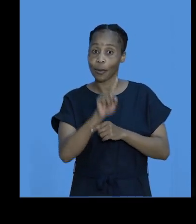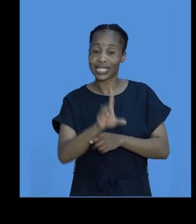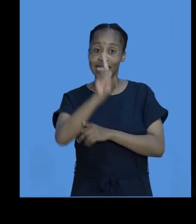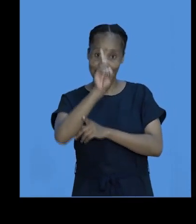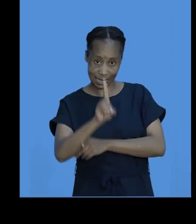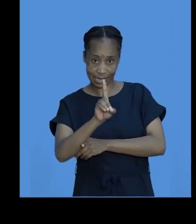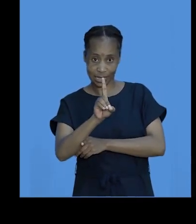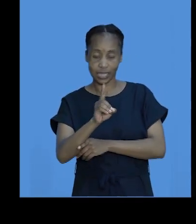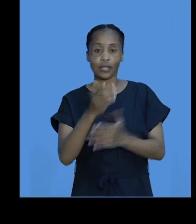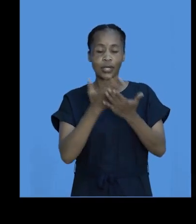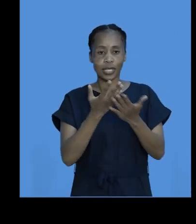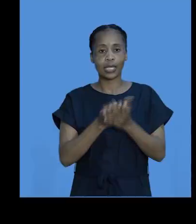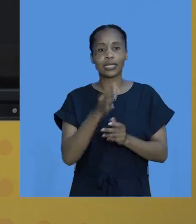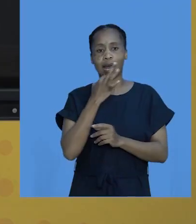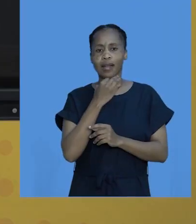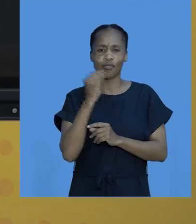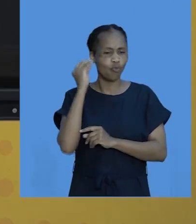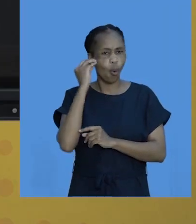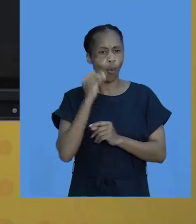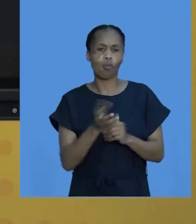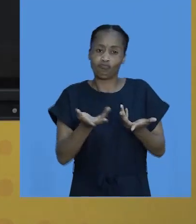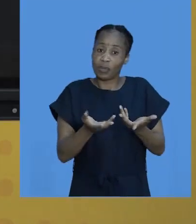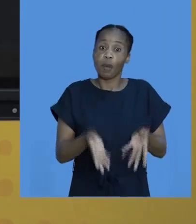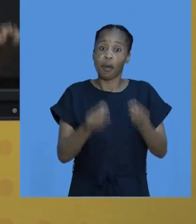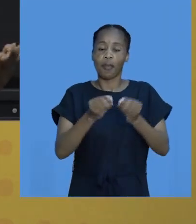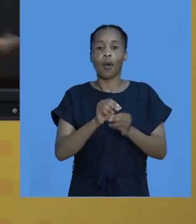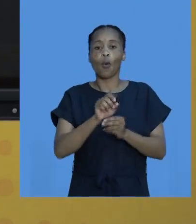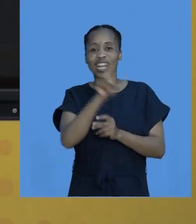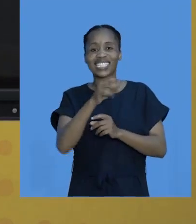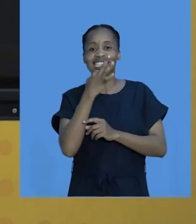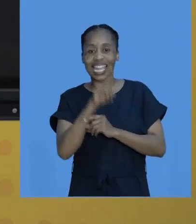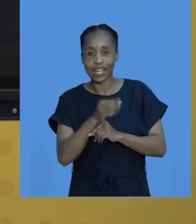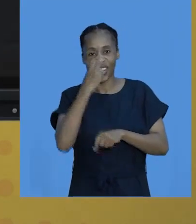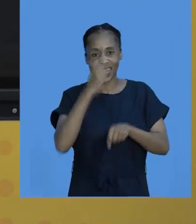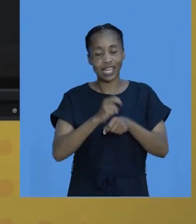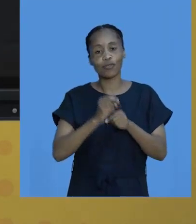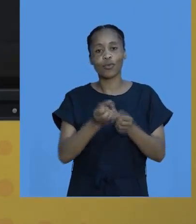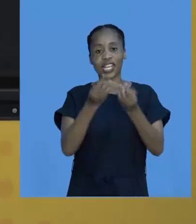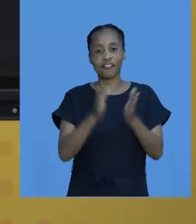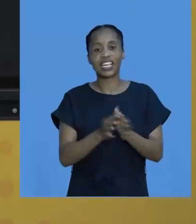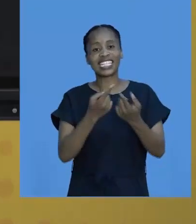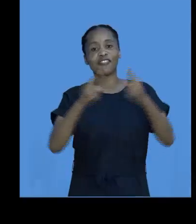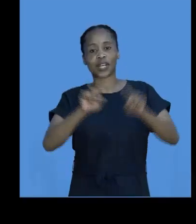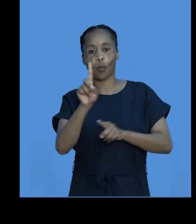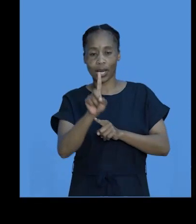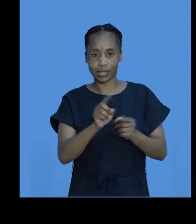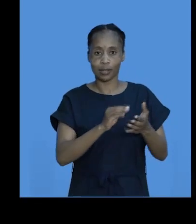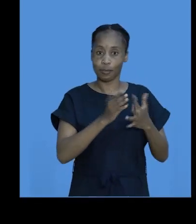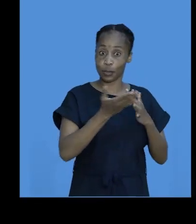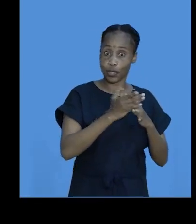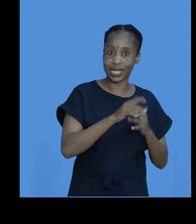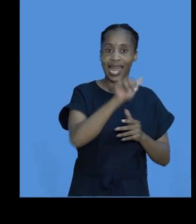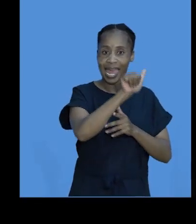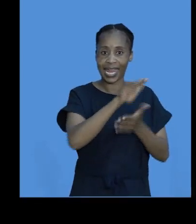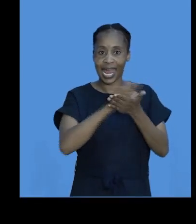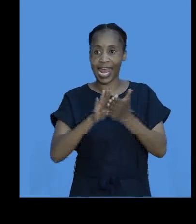again as an 8-mark question typically to say, differentiate between conservation and preservation. So I need you guys to be alert on that one